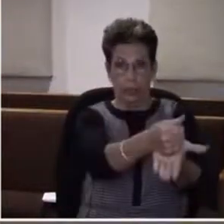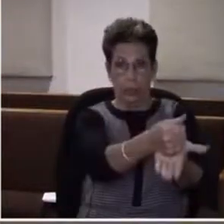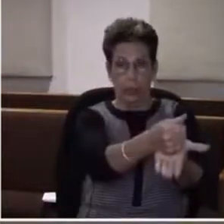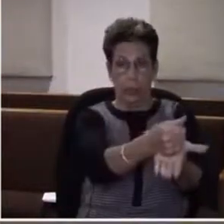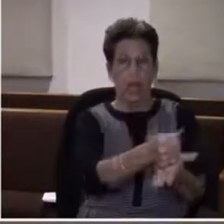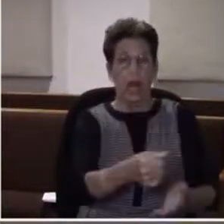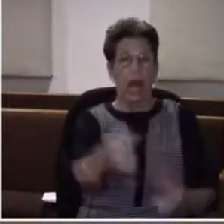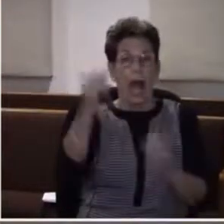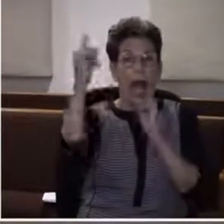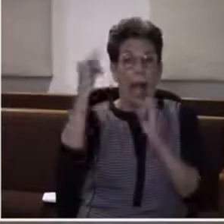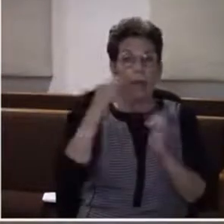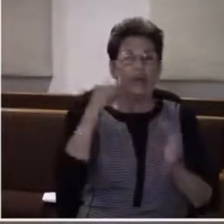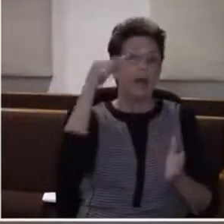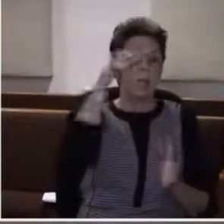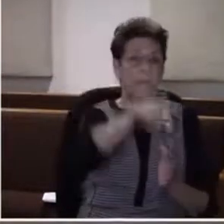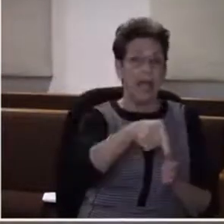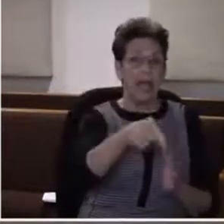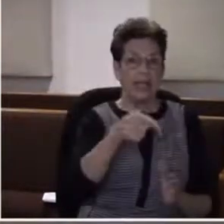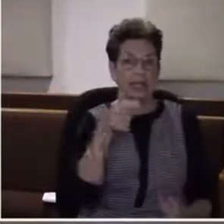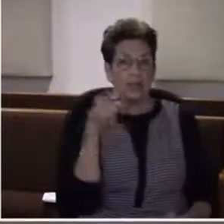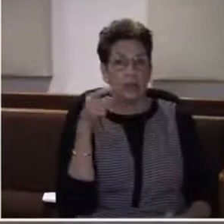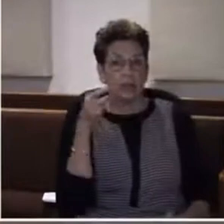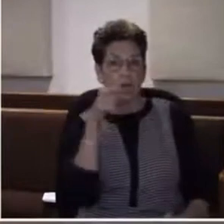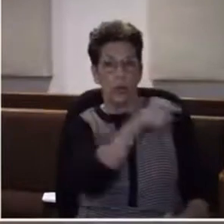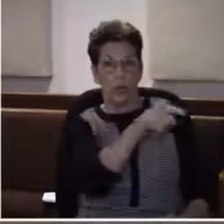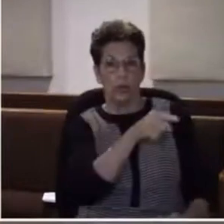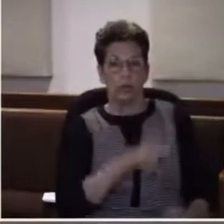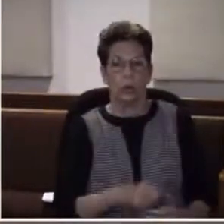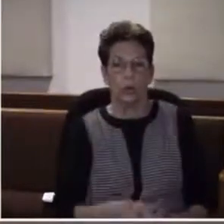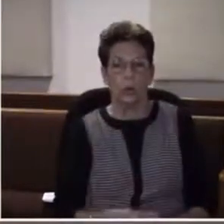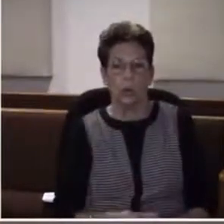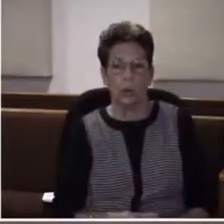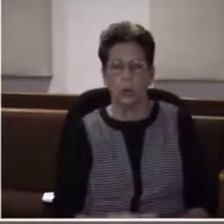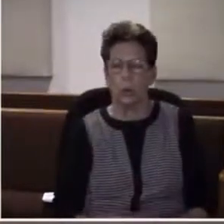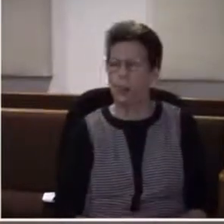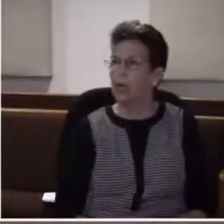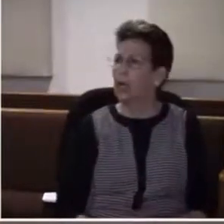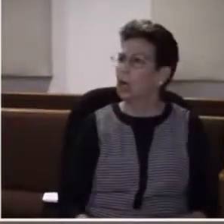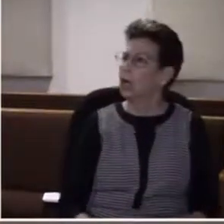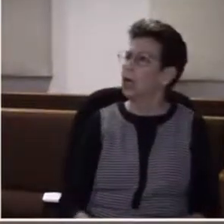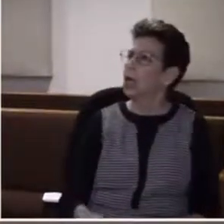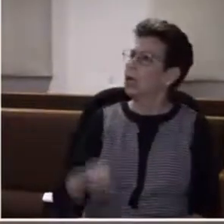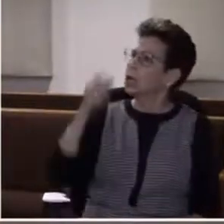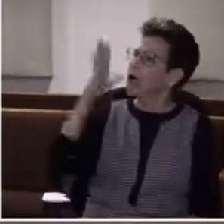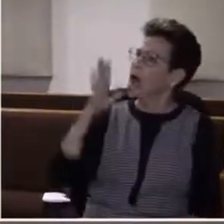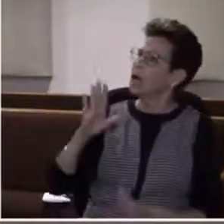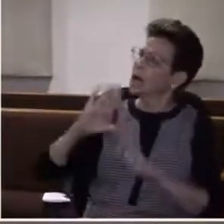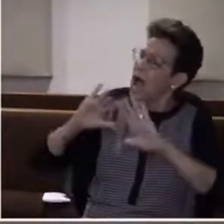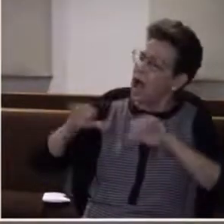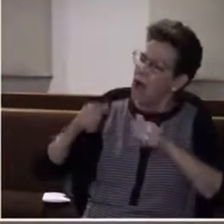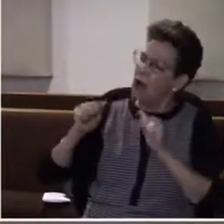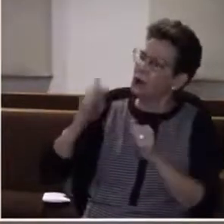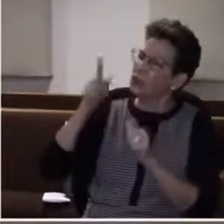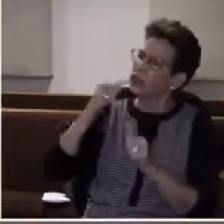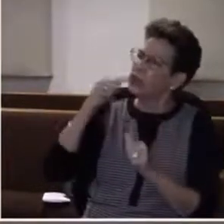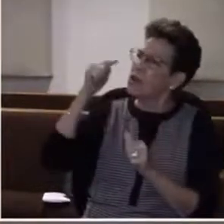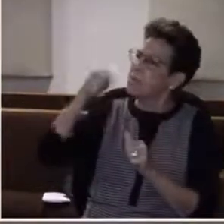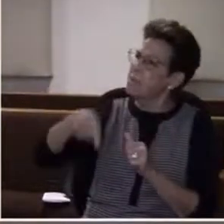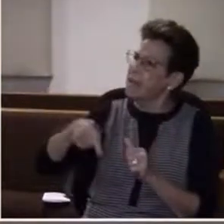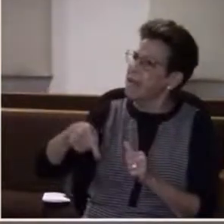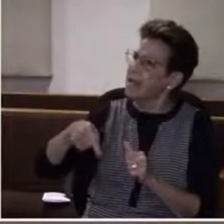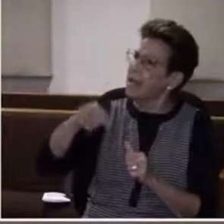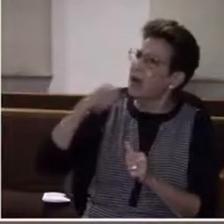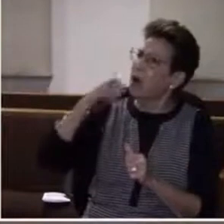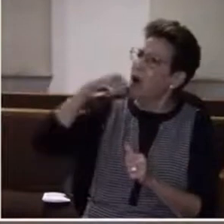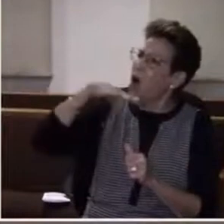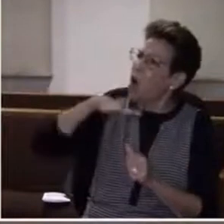you, God, command a woman who's lost her husband, about to see her child and